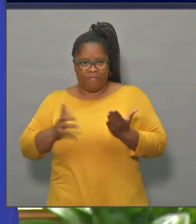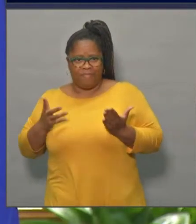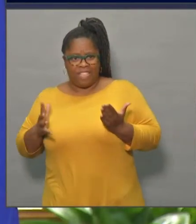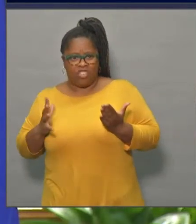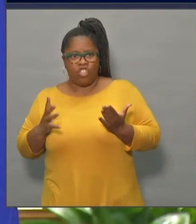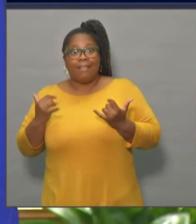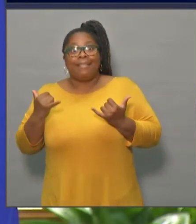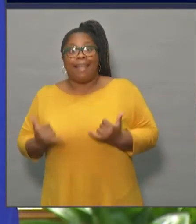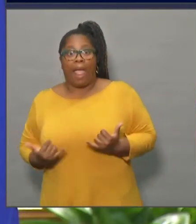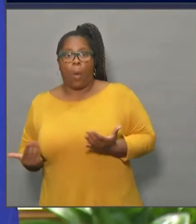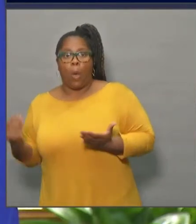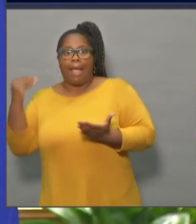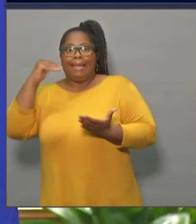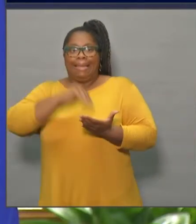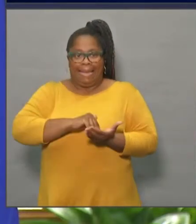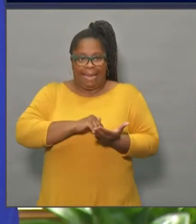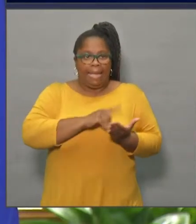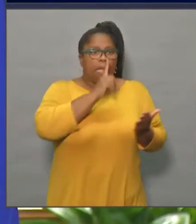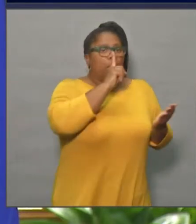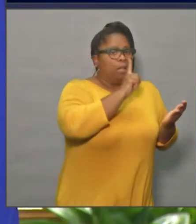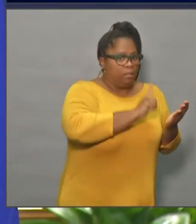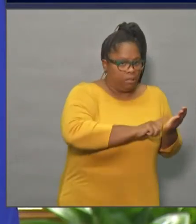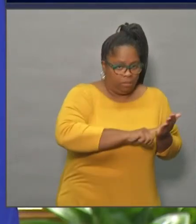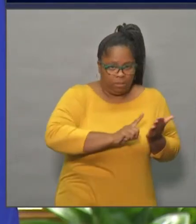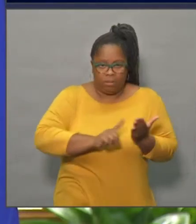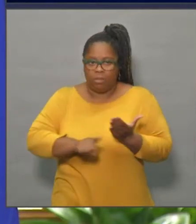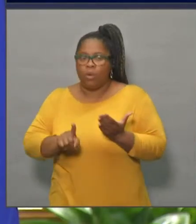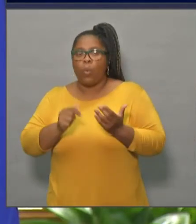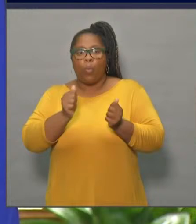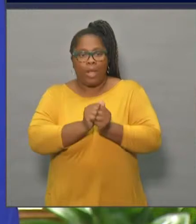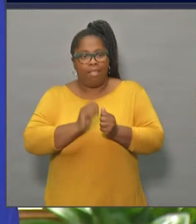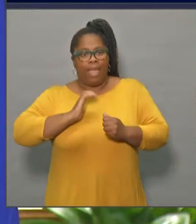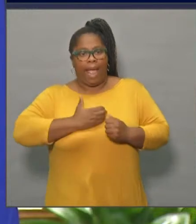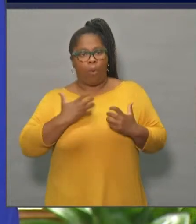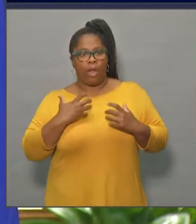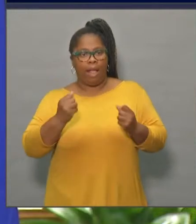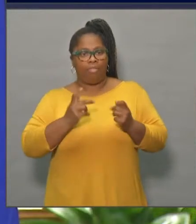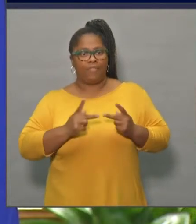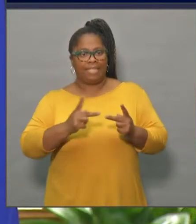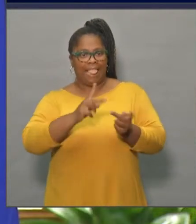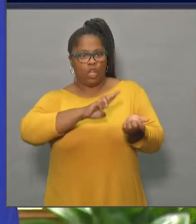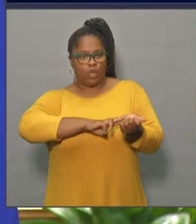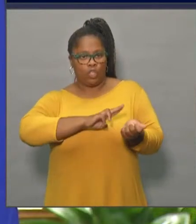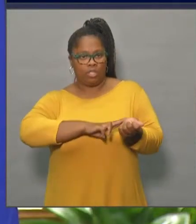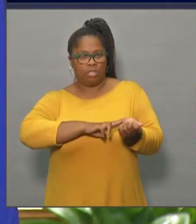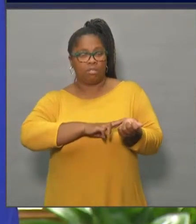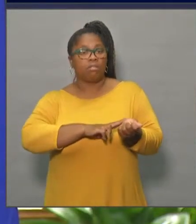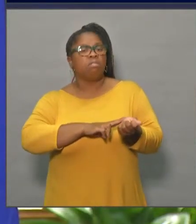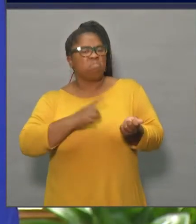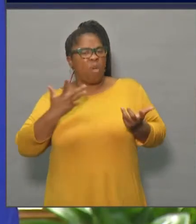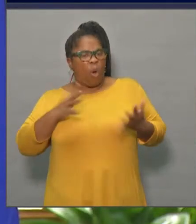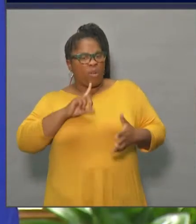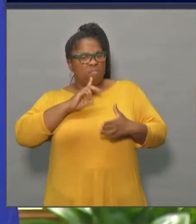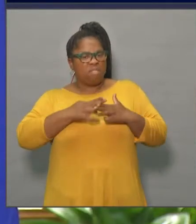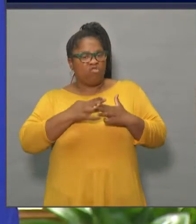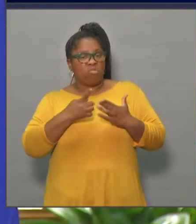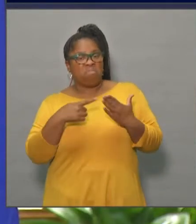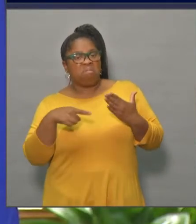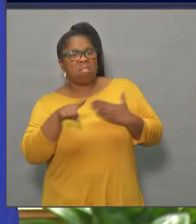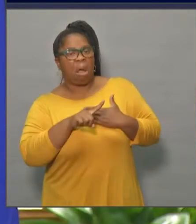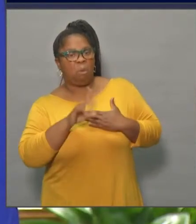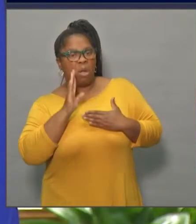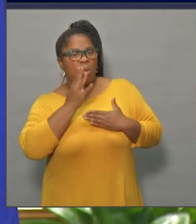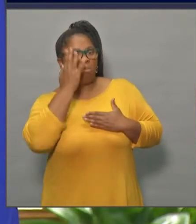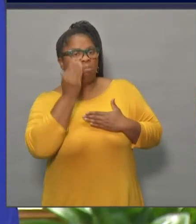facility by our health facility nurses. And as I mentioned, I'll provide an update on all of this work early next